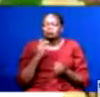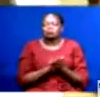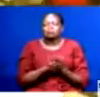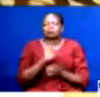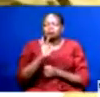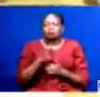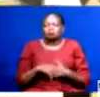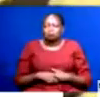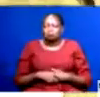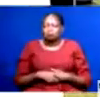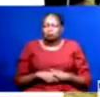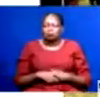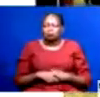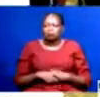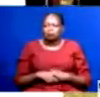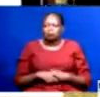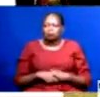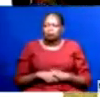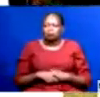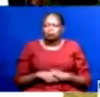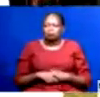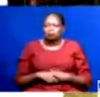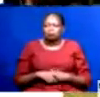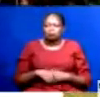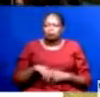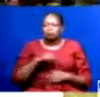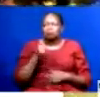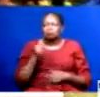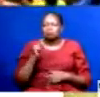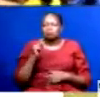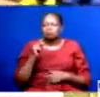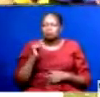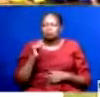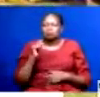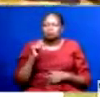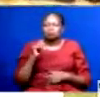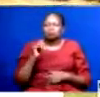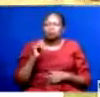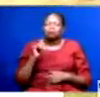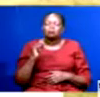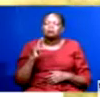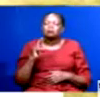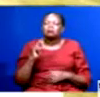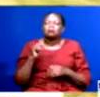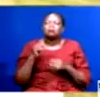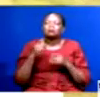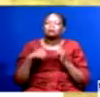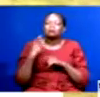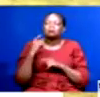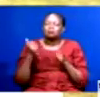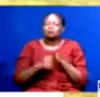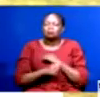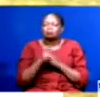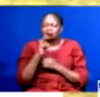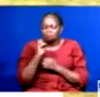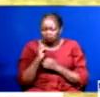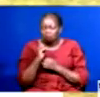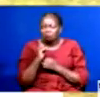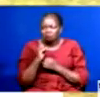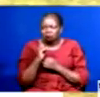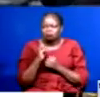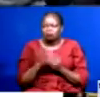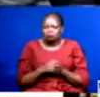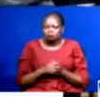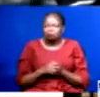positions respectively. Elias Kipkorir won the junior 8-kilometer under-20 men's race in 42 minutes 42.9